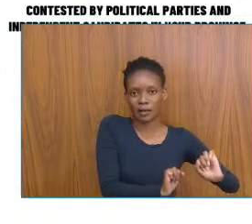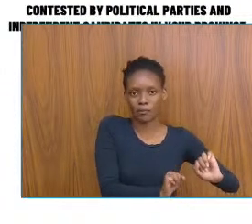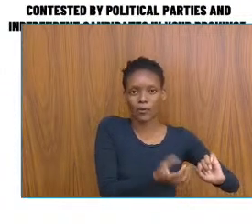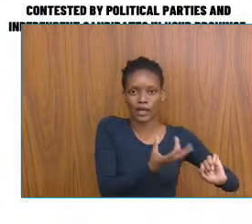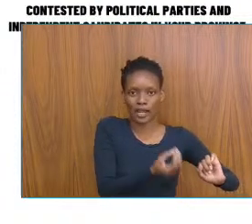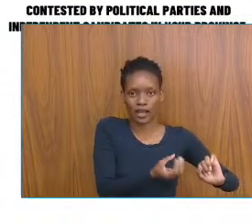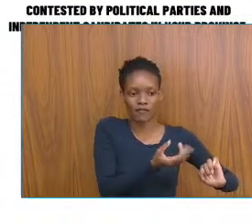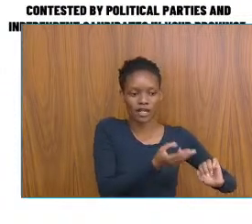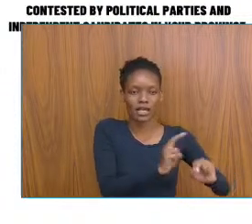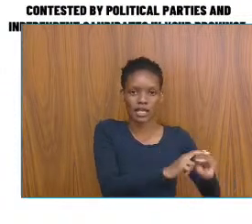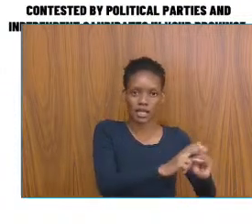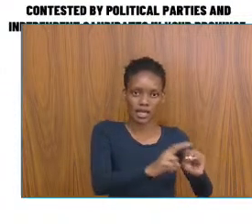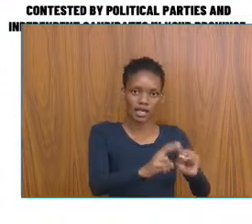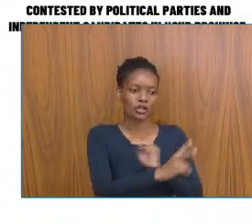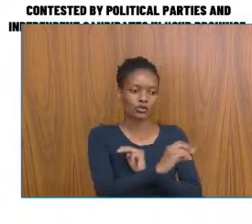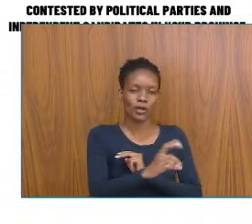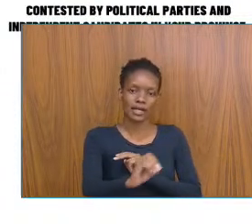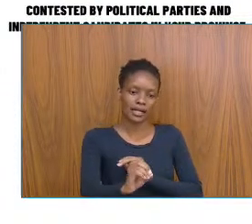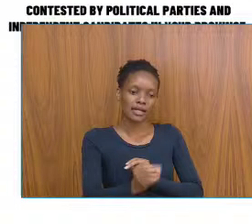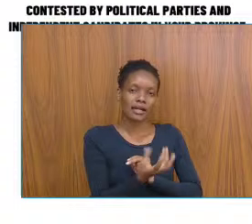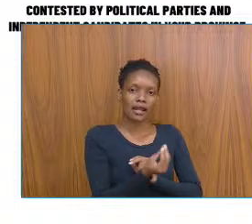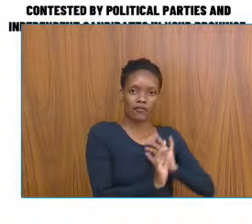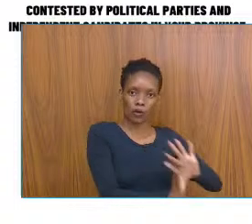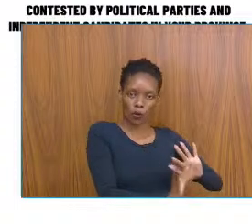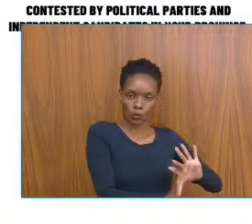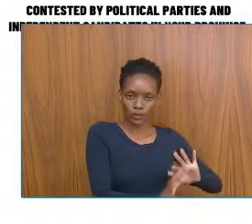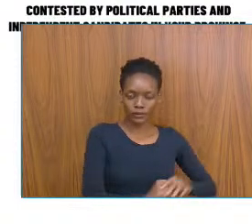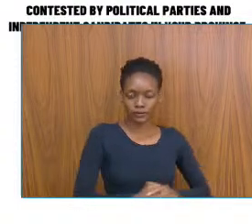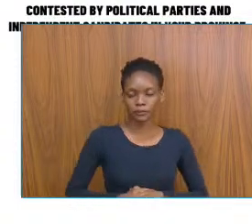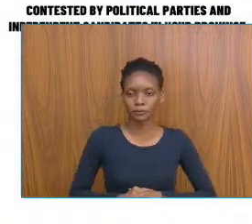the National Assembly.